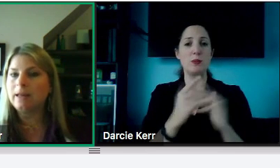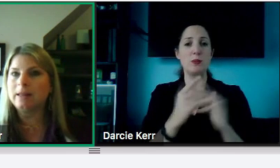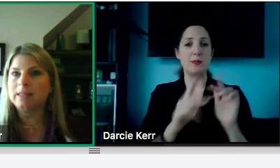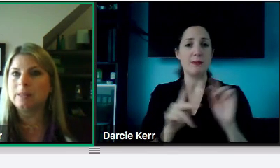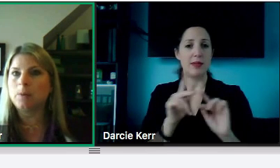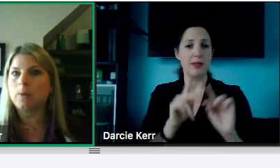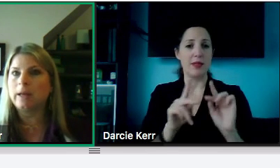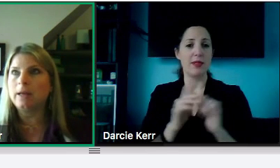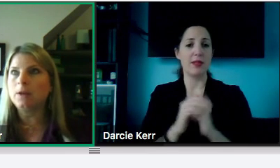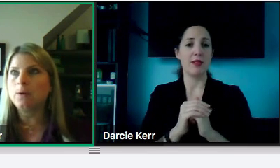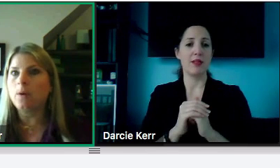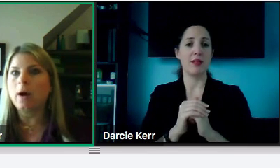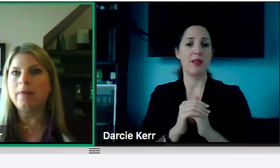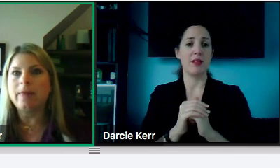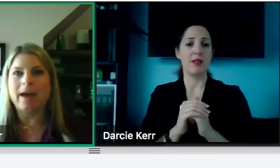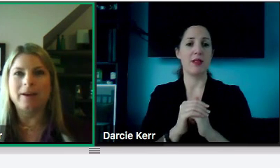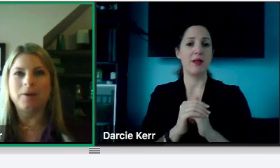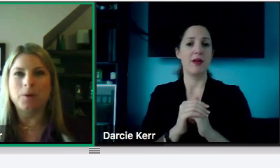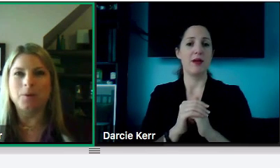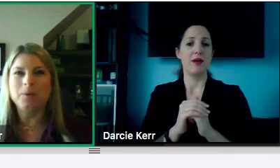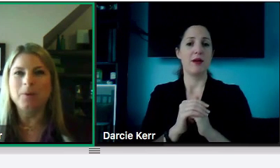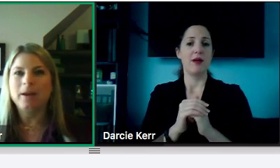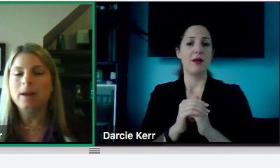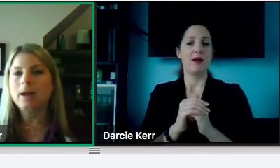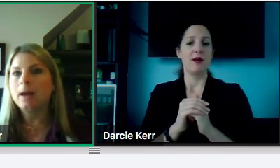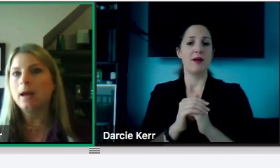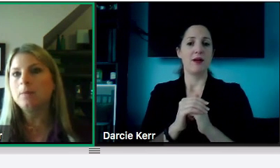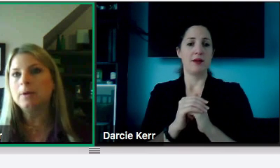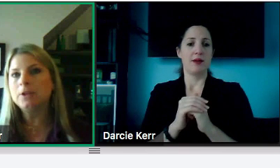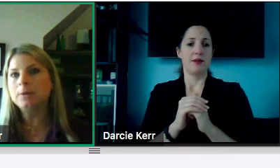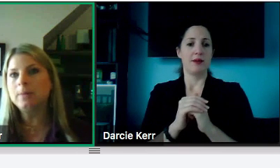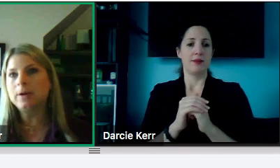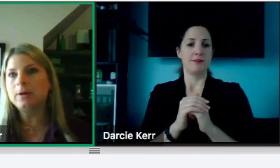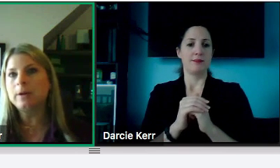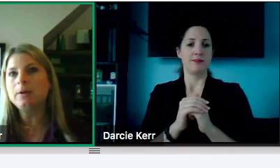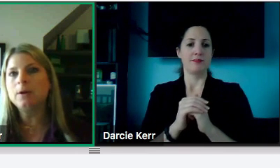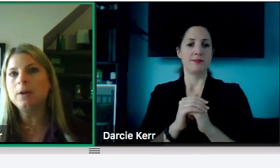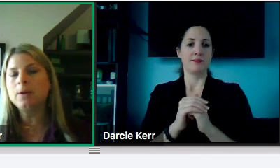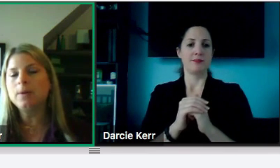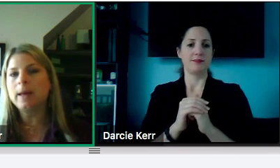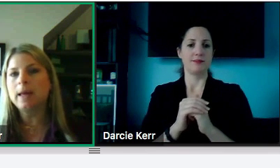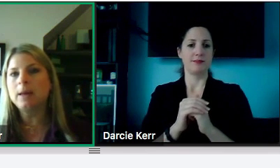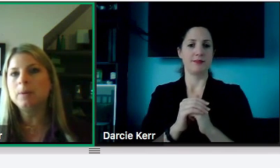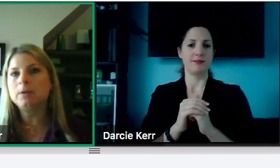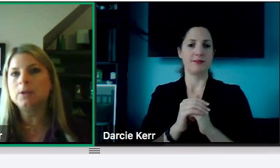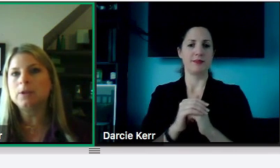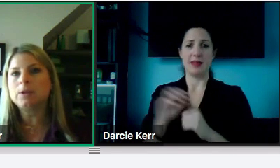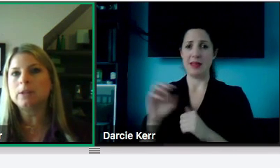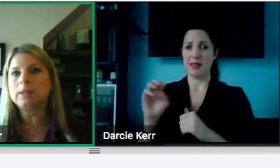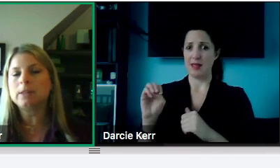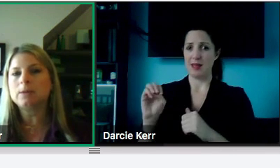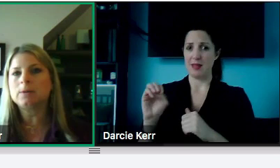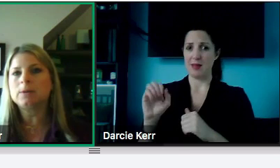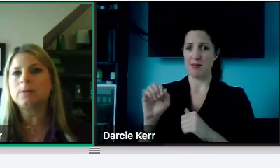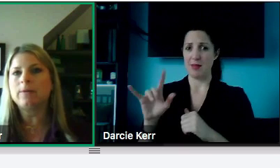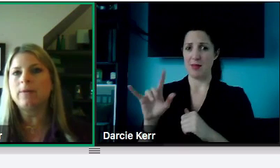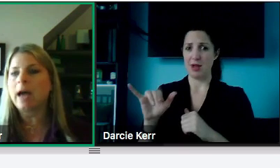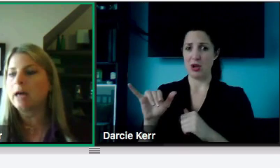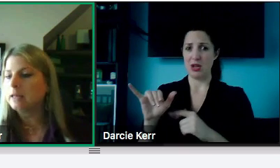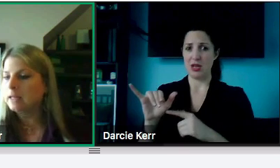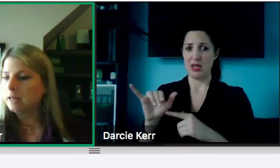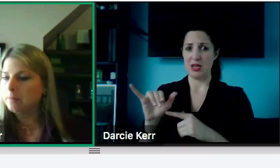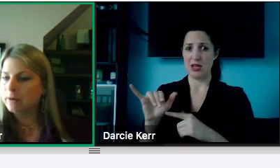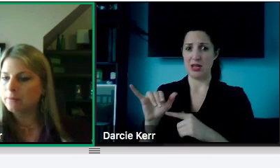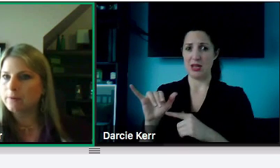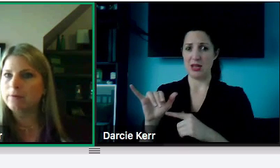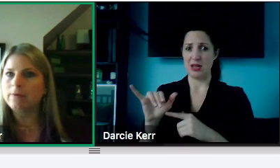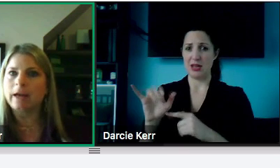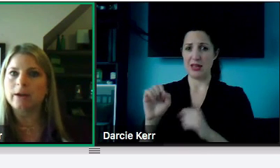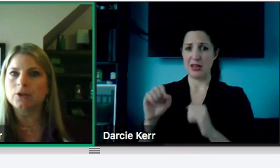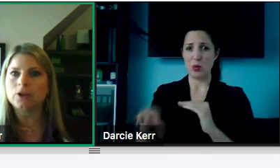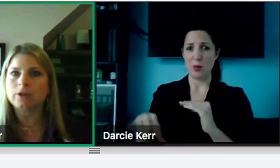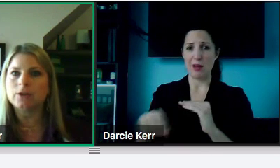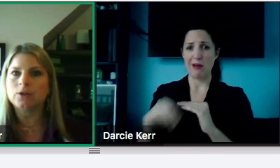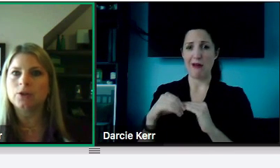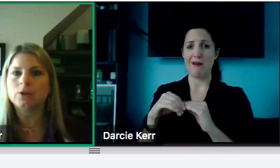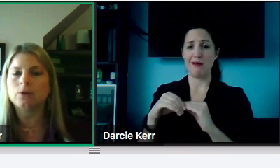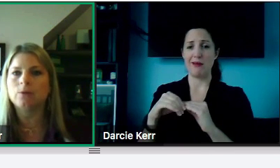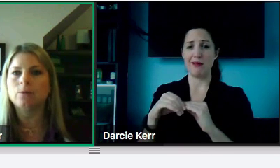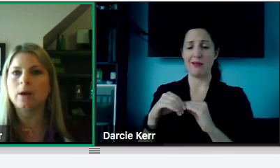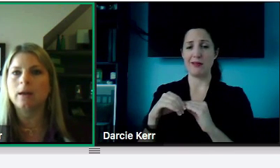So I think at this point, on that note, I wonder, Mary, are you able to just sort of add a little bit